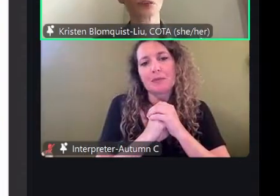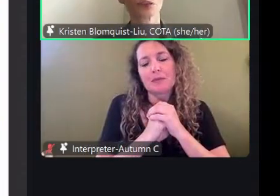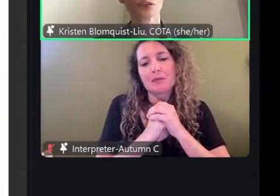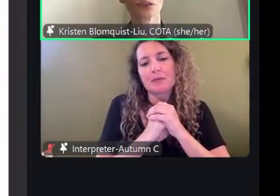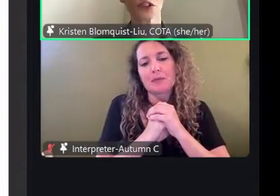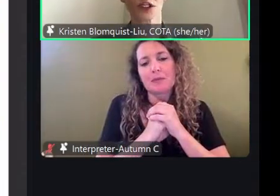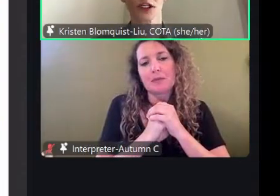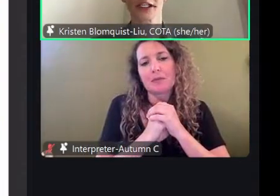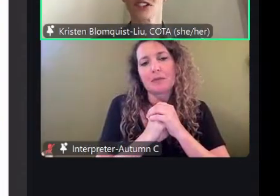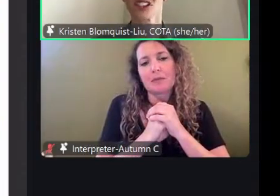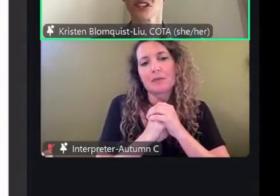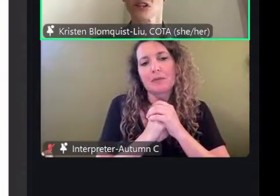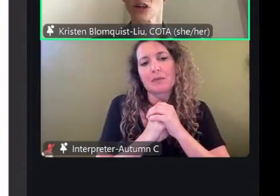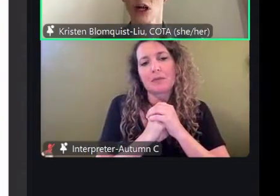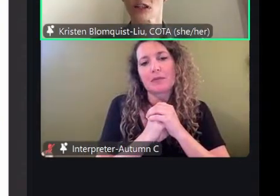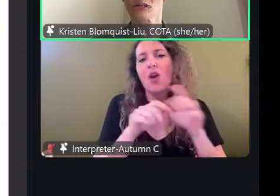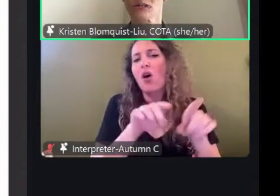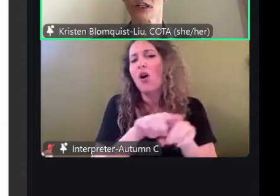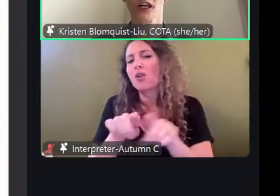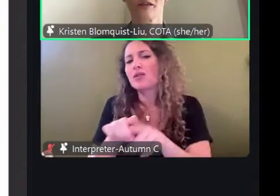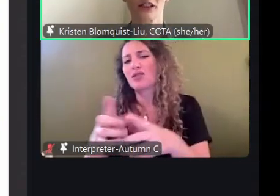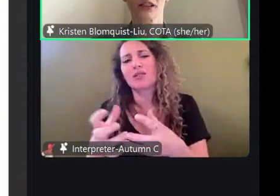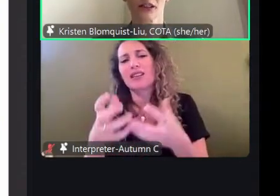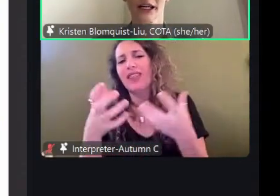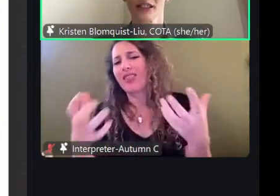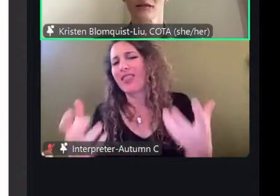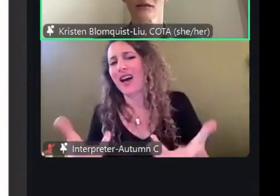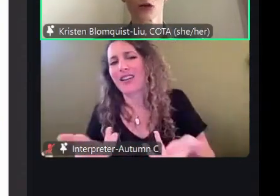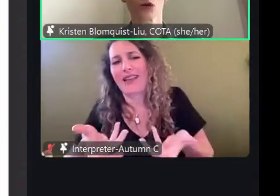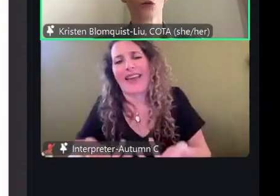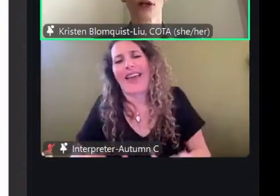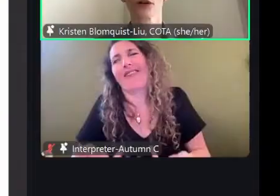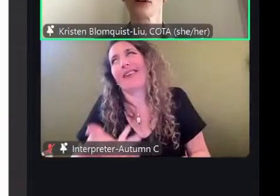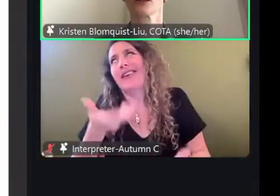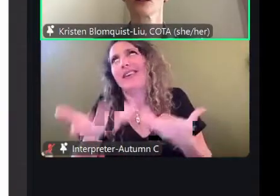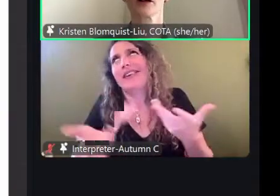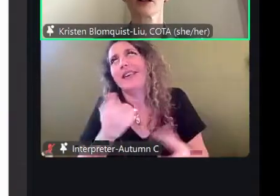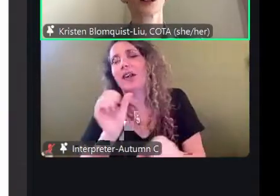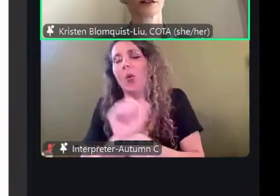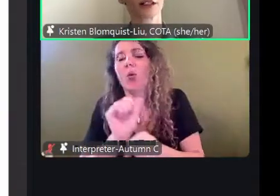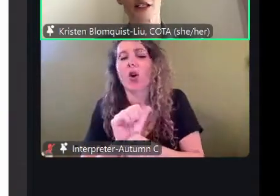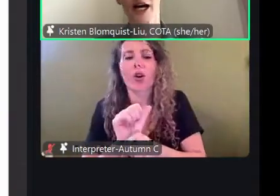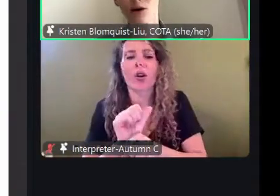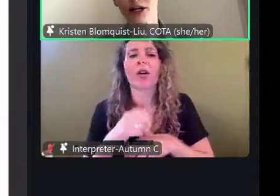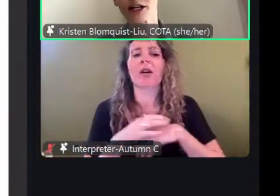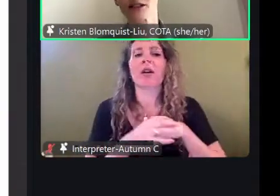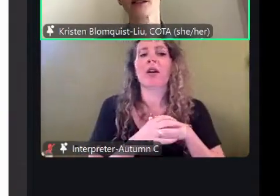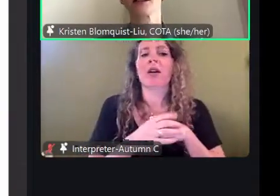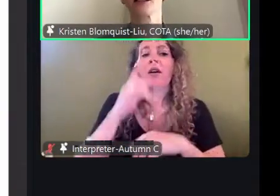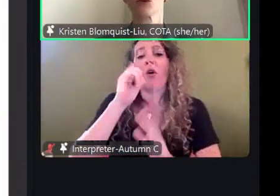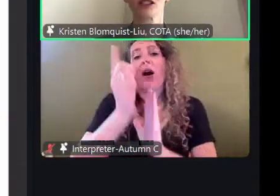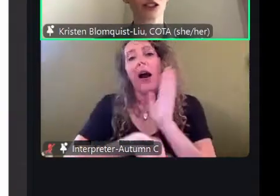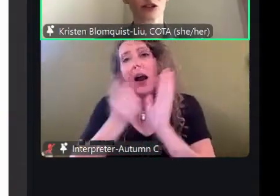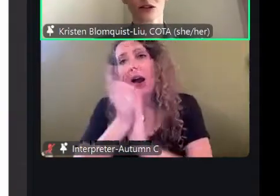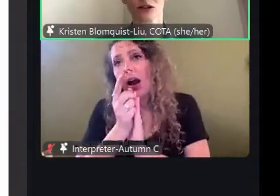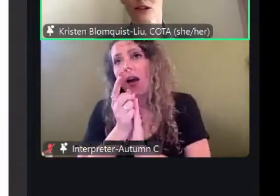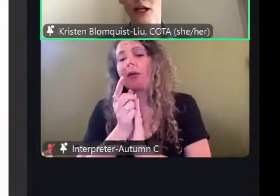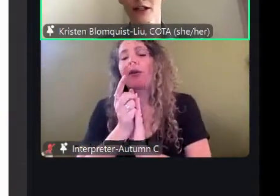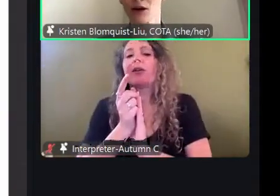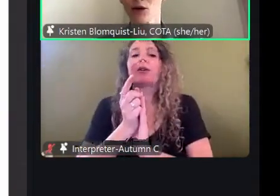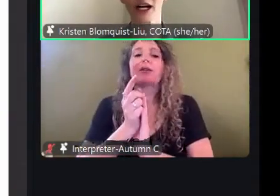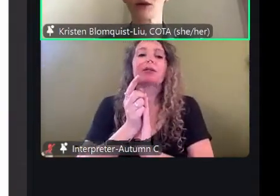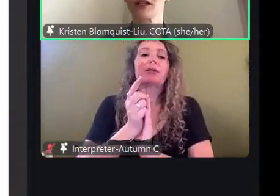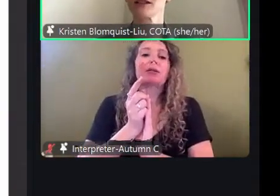also, there's just a lot of heavy kind of workload as far as the hours, the